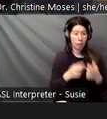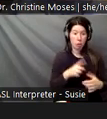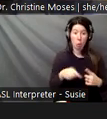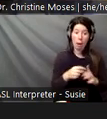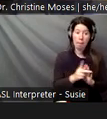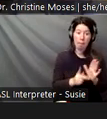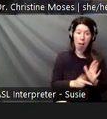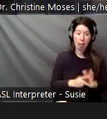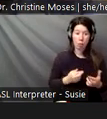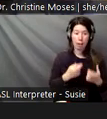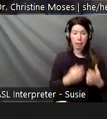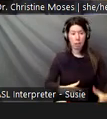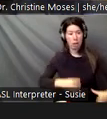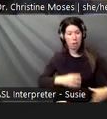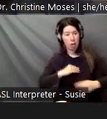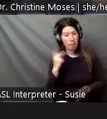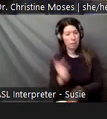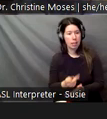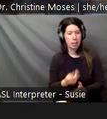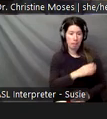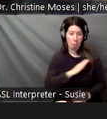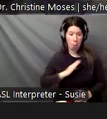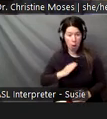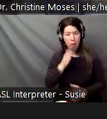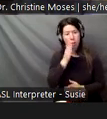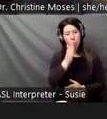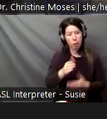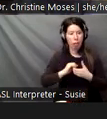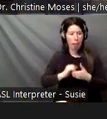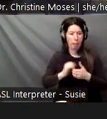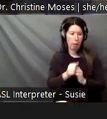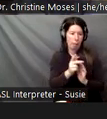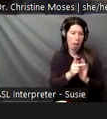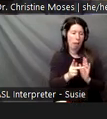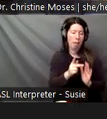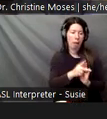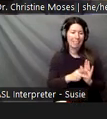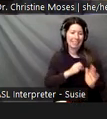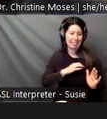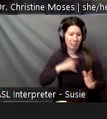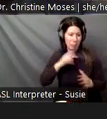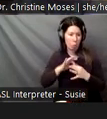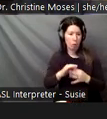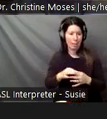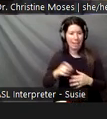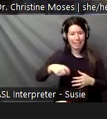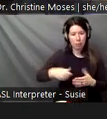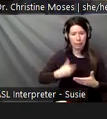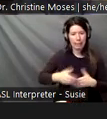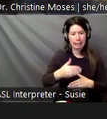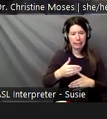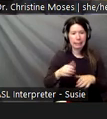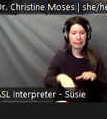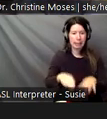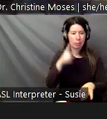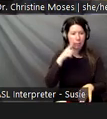is adopted by the board shall collaborate with policy staff to coordinate necessary next steps towards implementation.